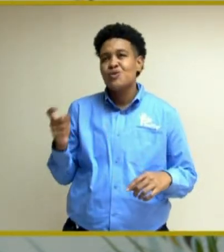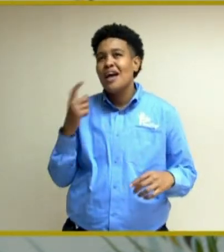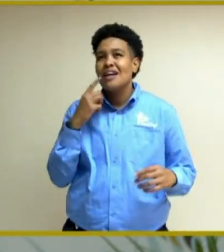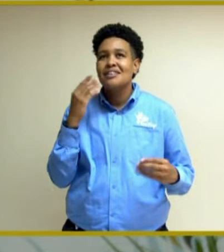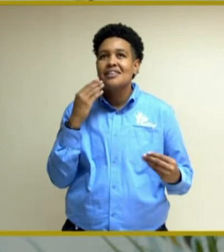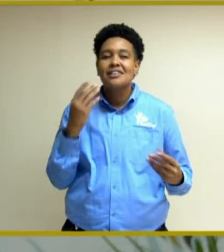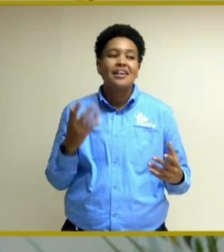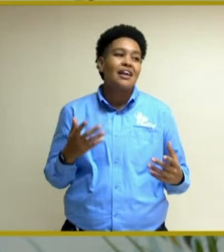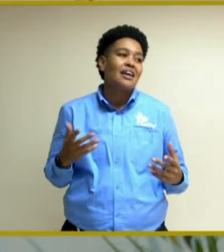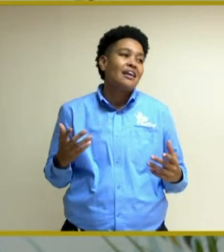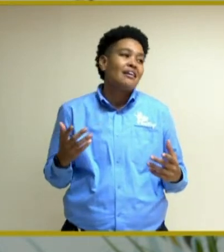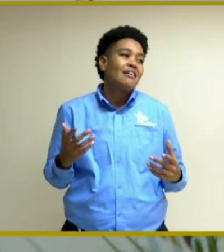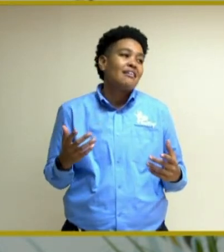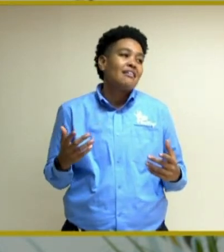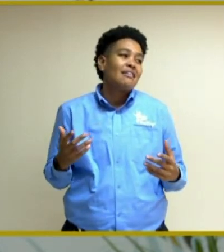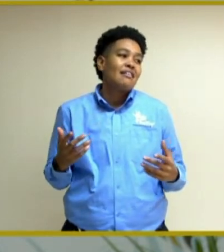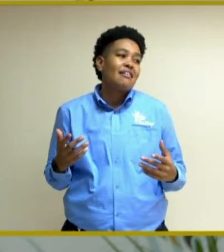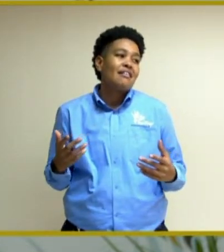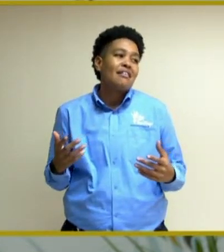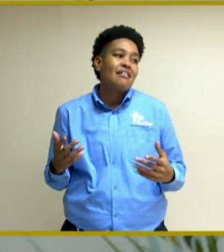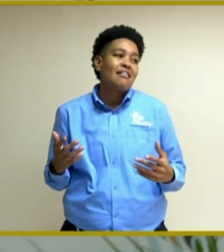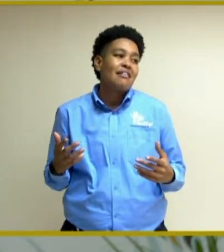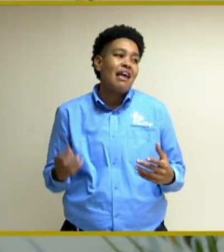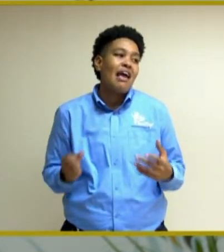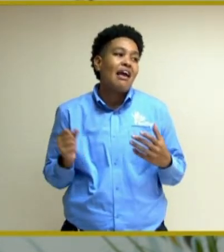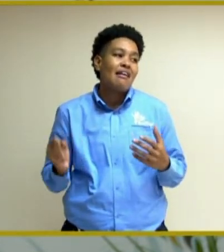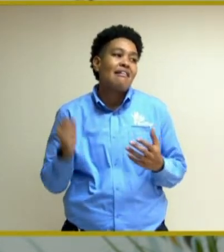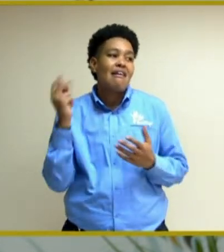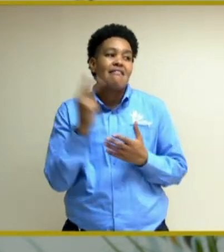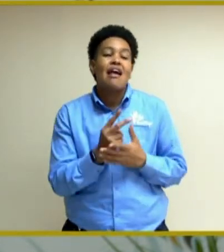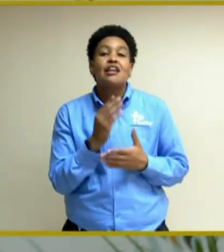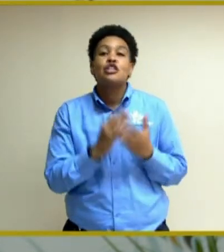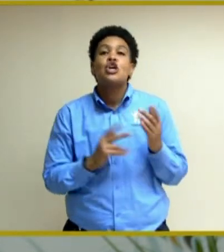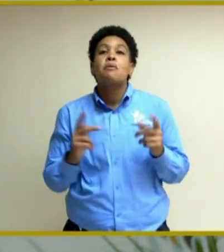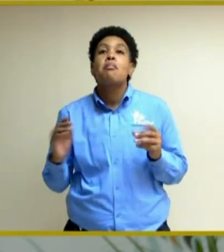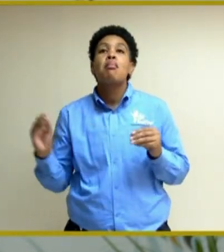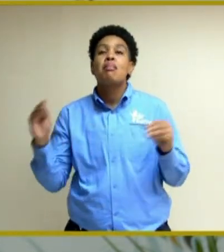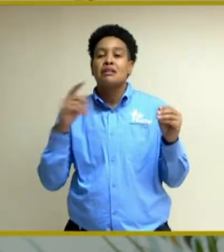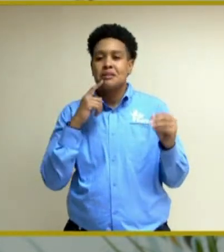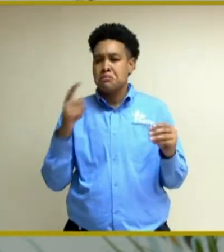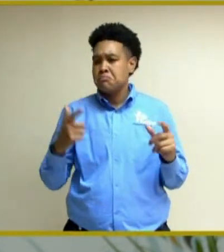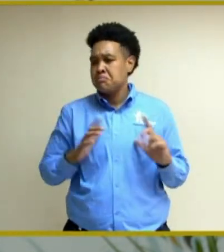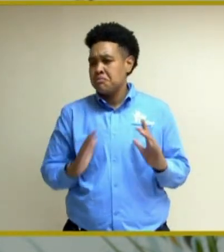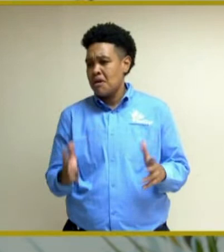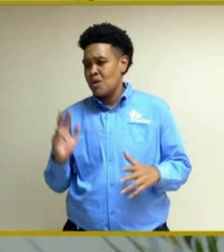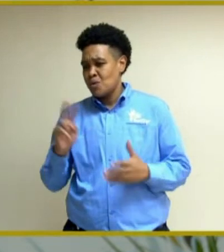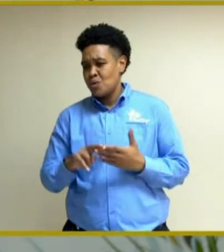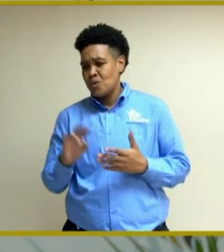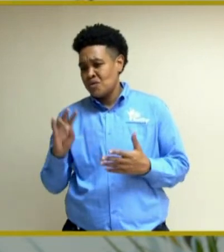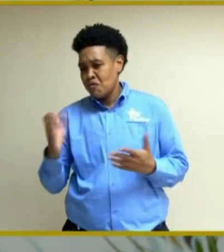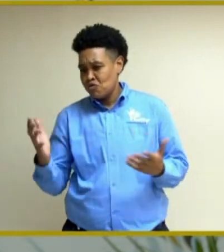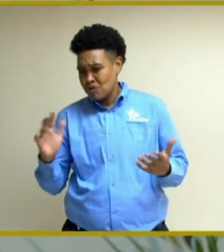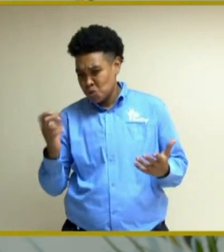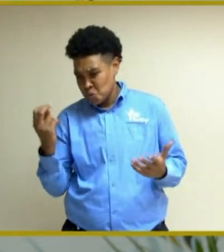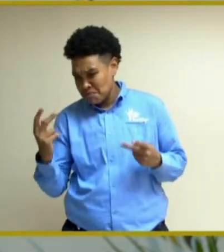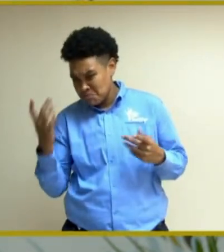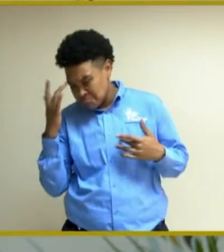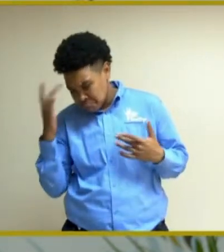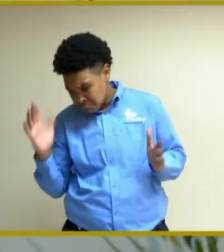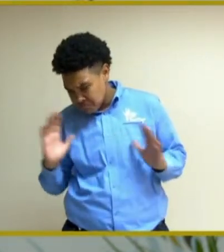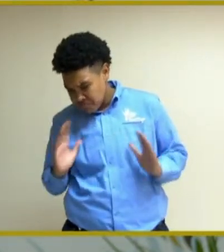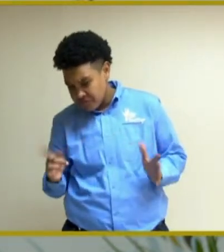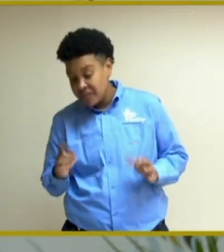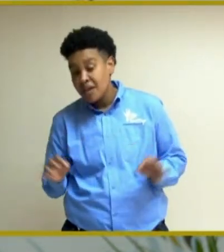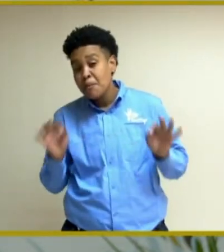say, valid as some people make it out to be. They, in fact, a critical part of